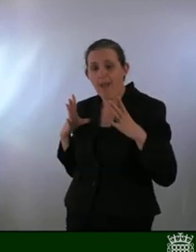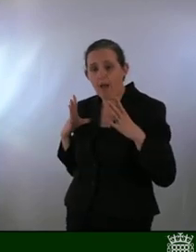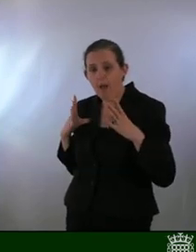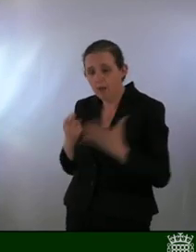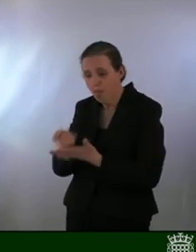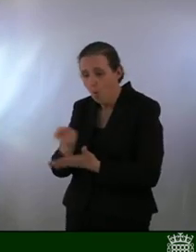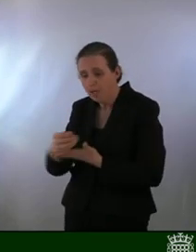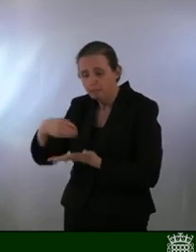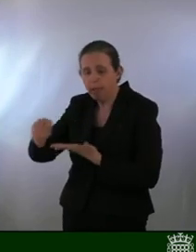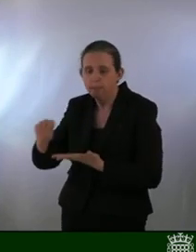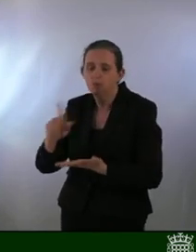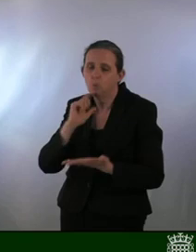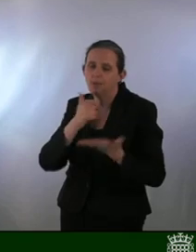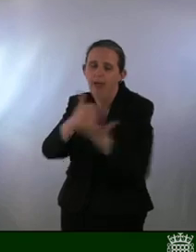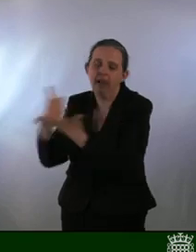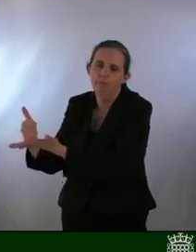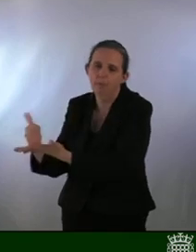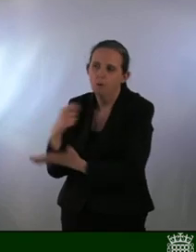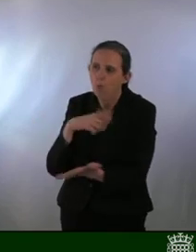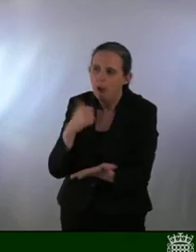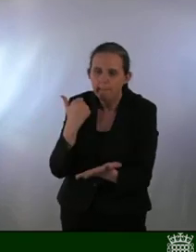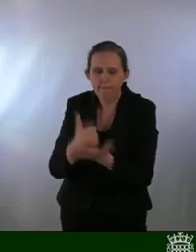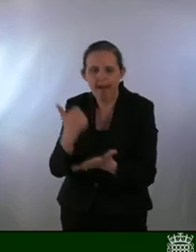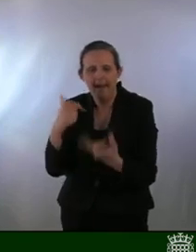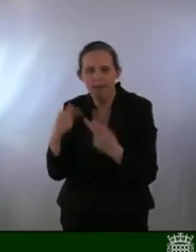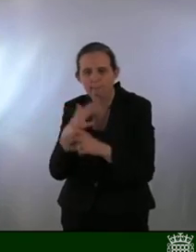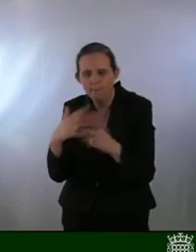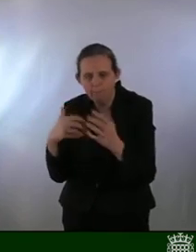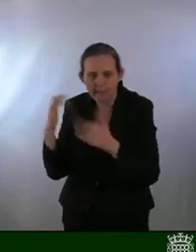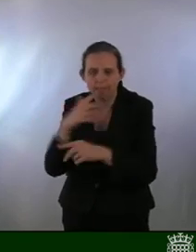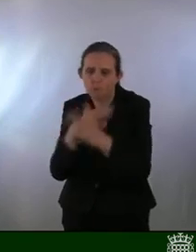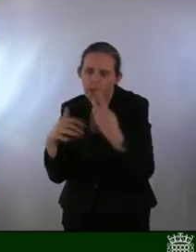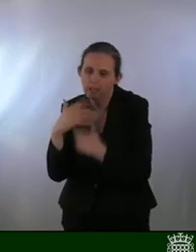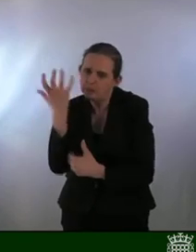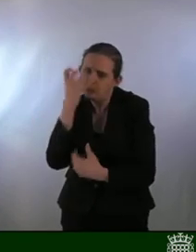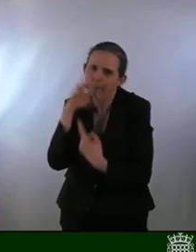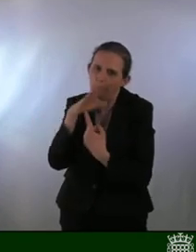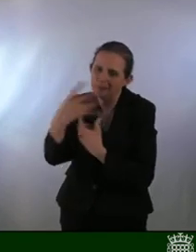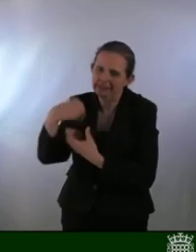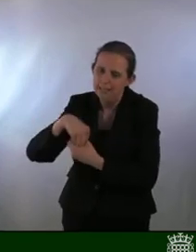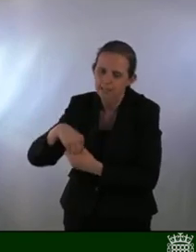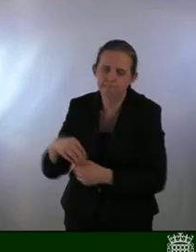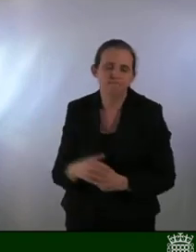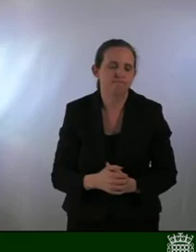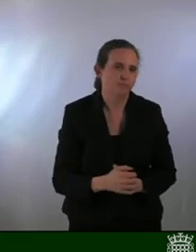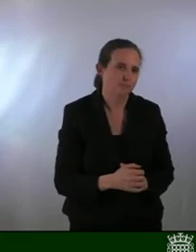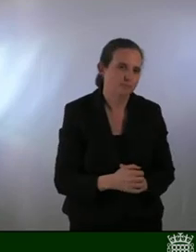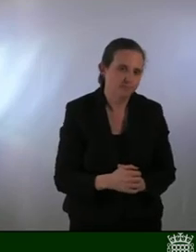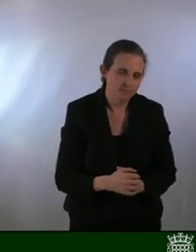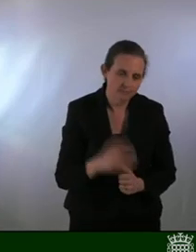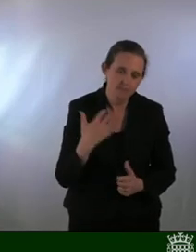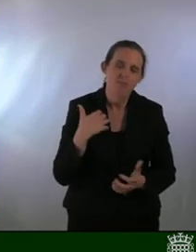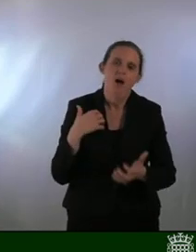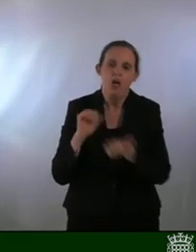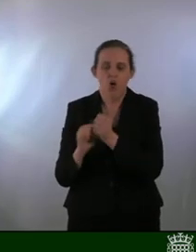extremely helpful? After all, banks and building societies have a role to play as well. My right honourable friend, the Chancellor of the